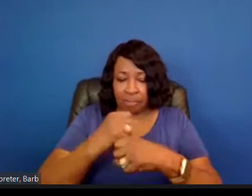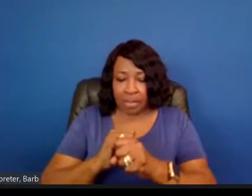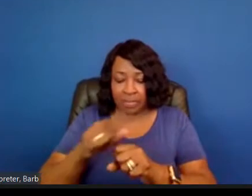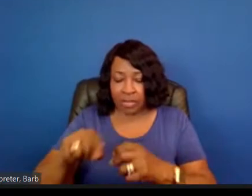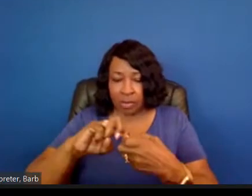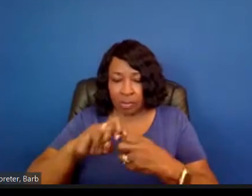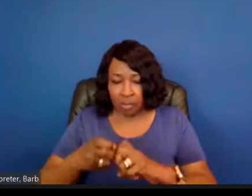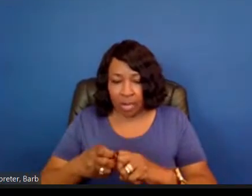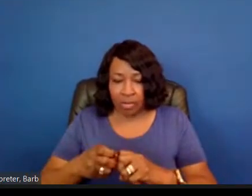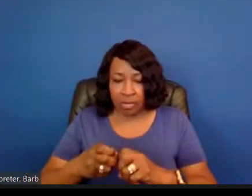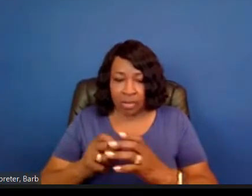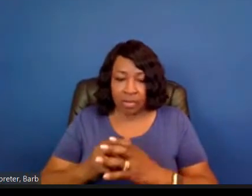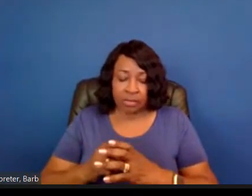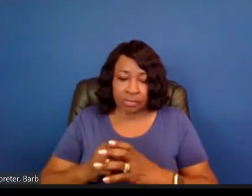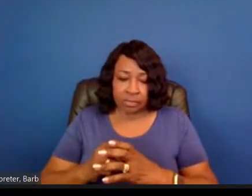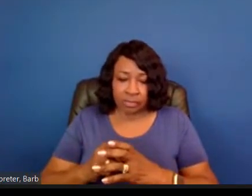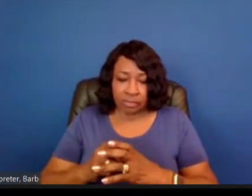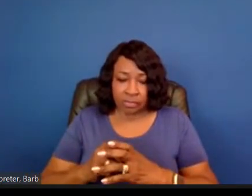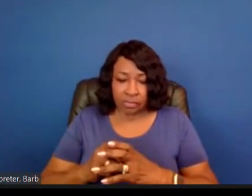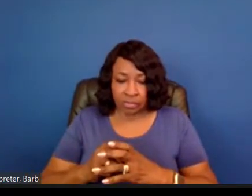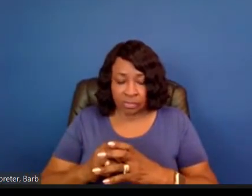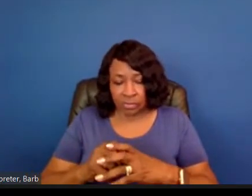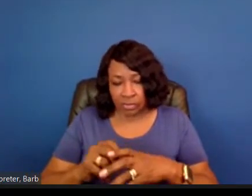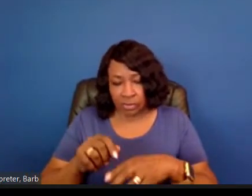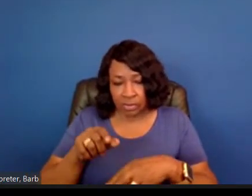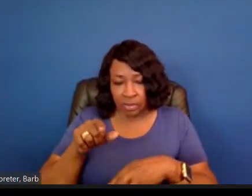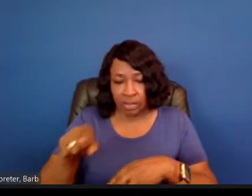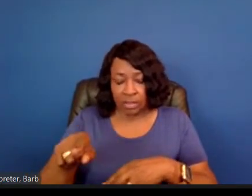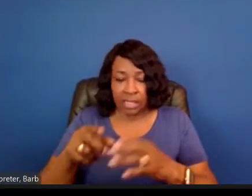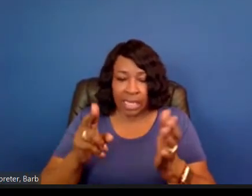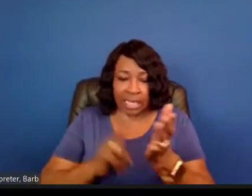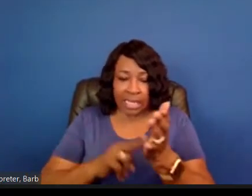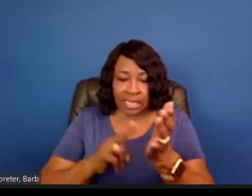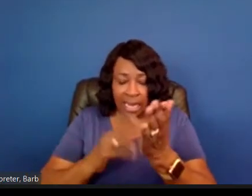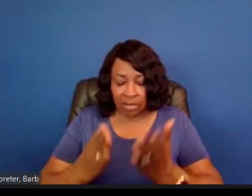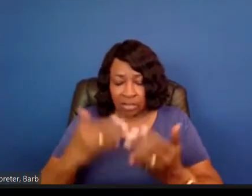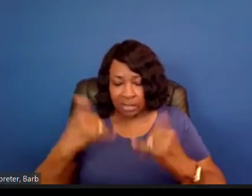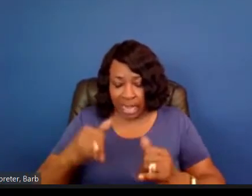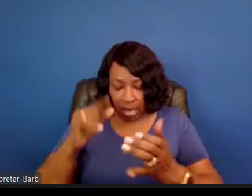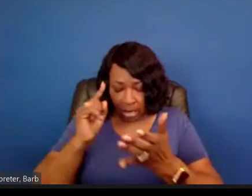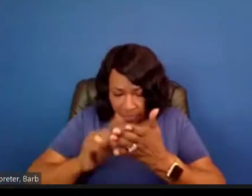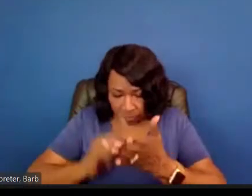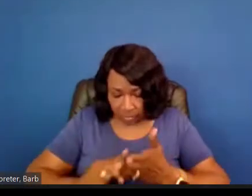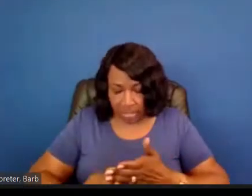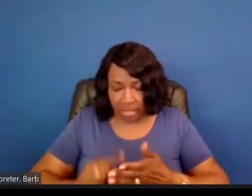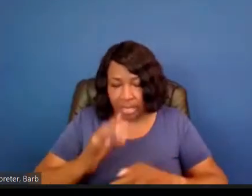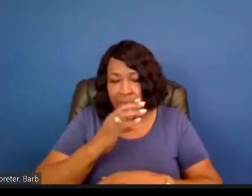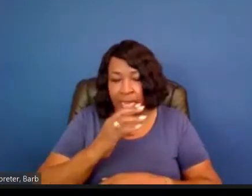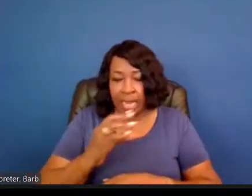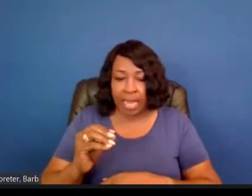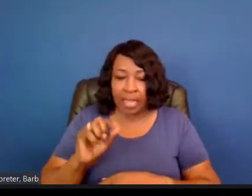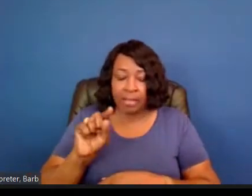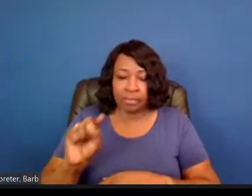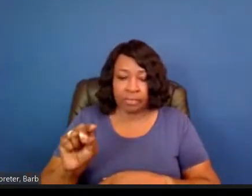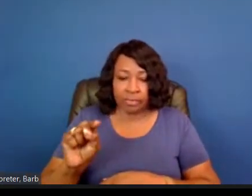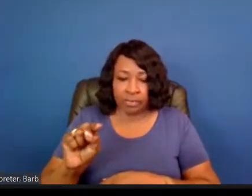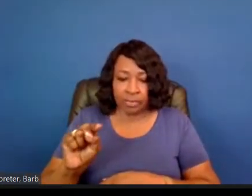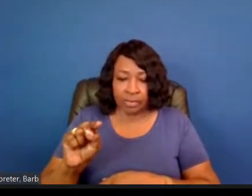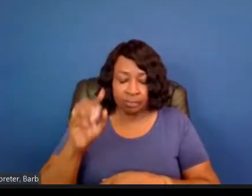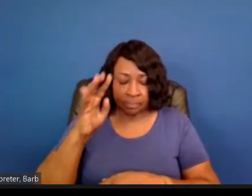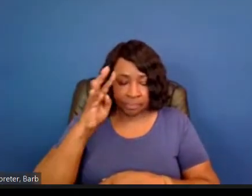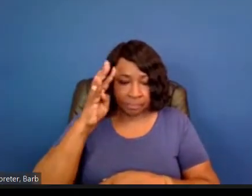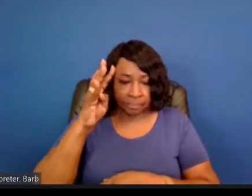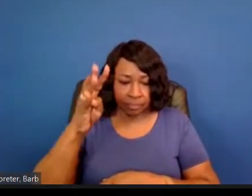the contractor for the Red Purple Modernization Project, is currently doing its investigation and coming up with a